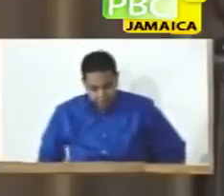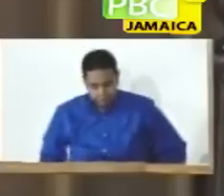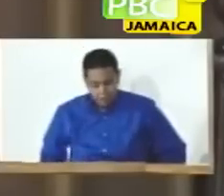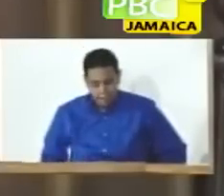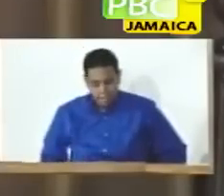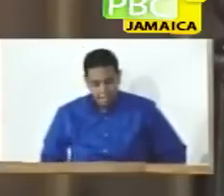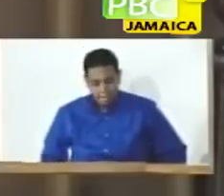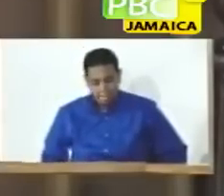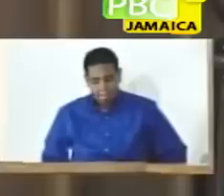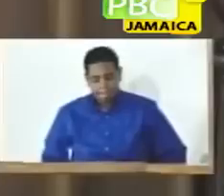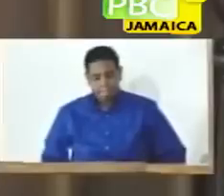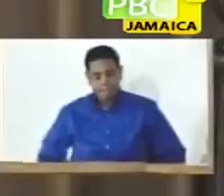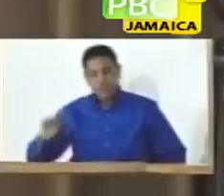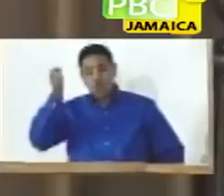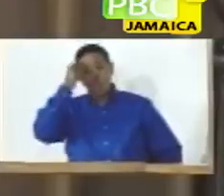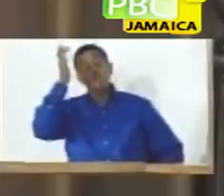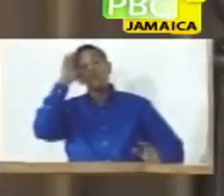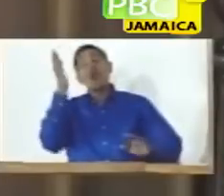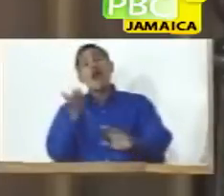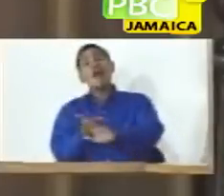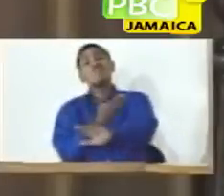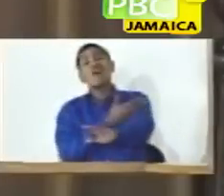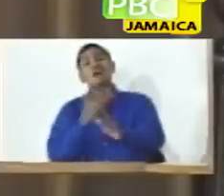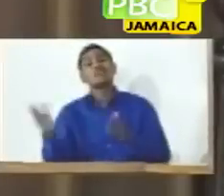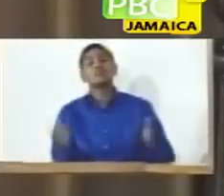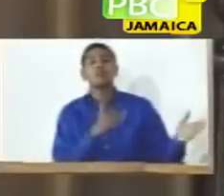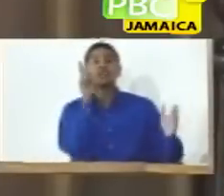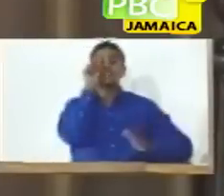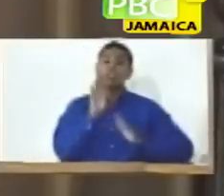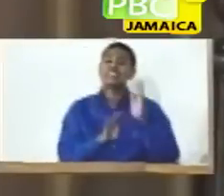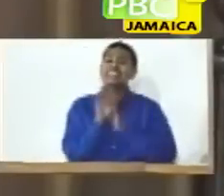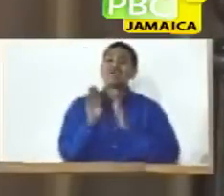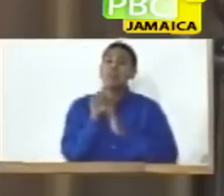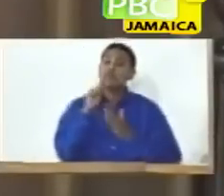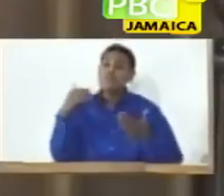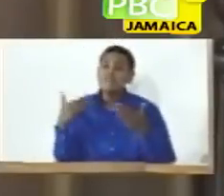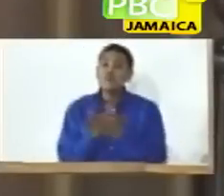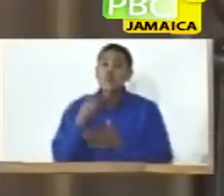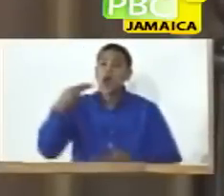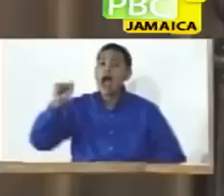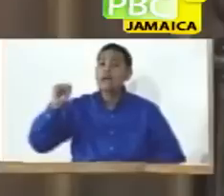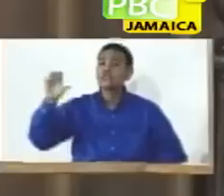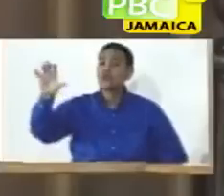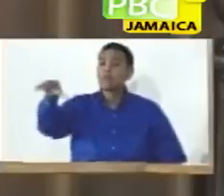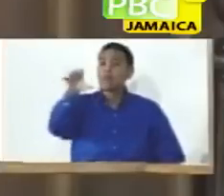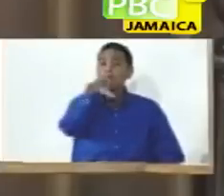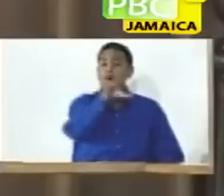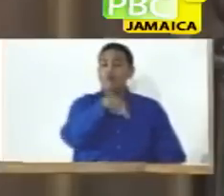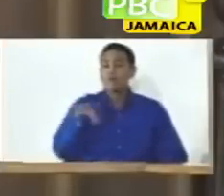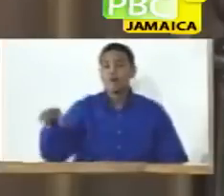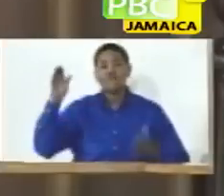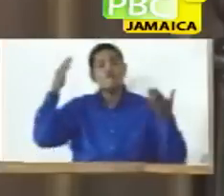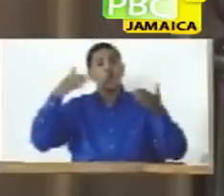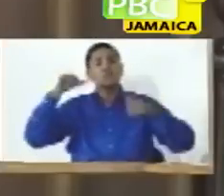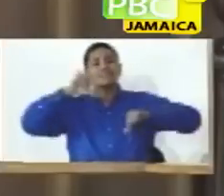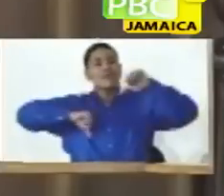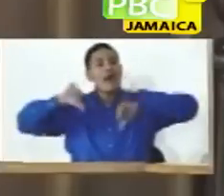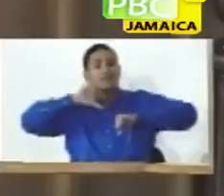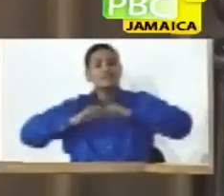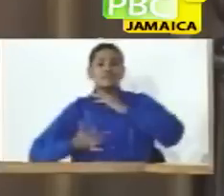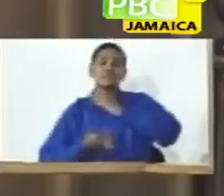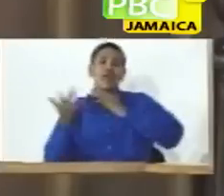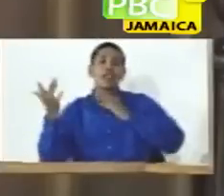The government will also advance plans for the development of new high schools focused on science,